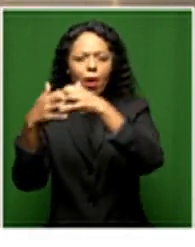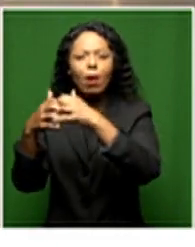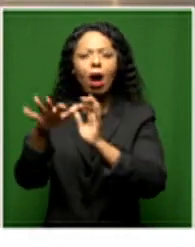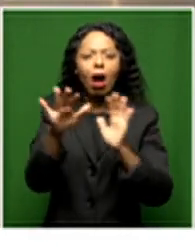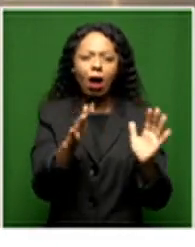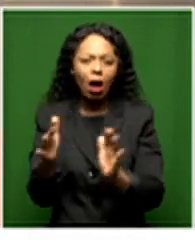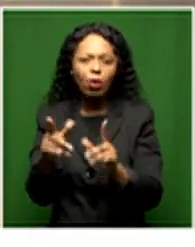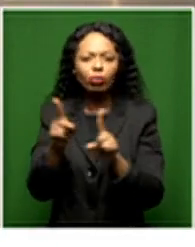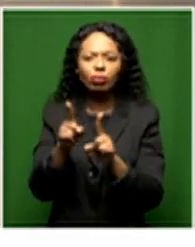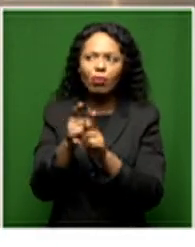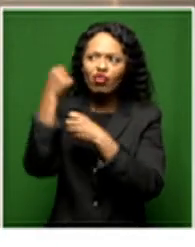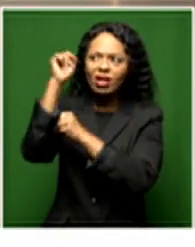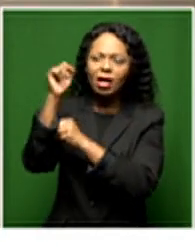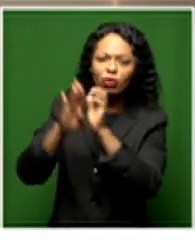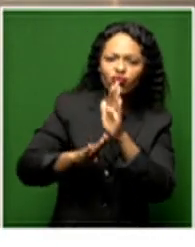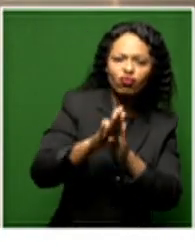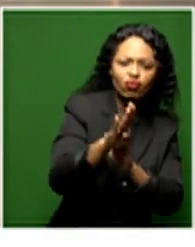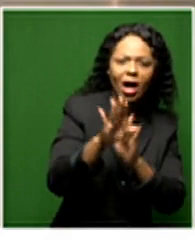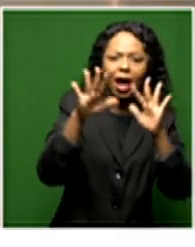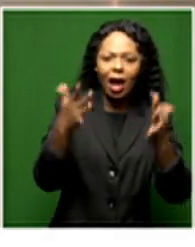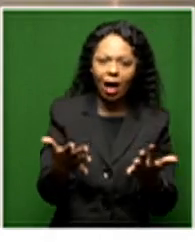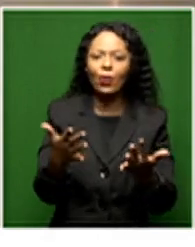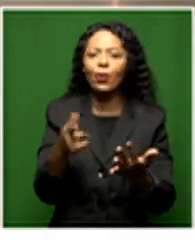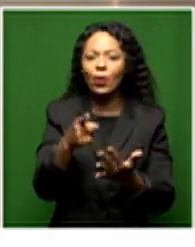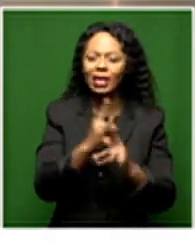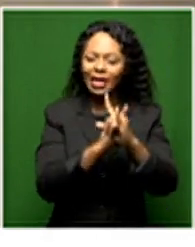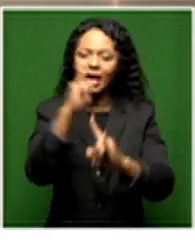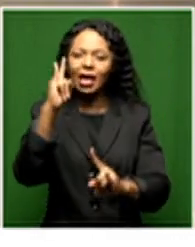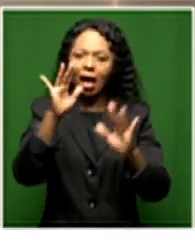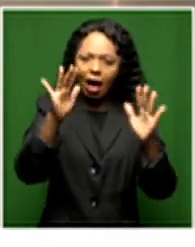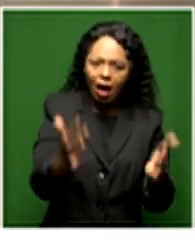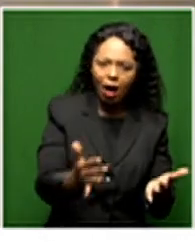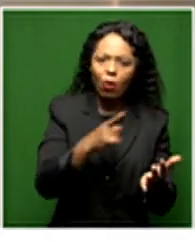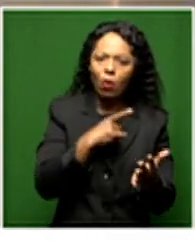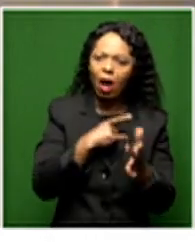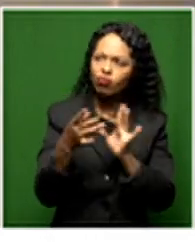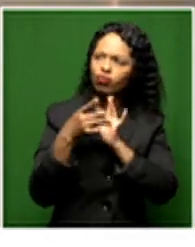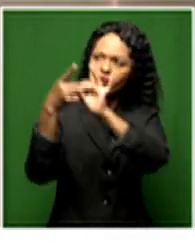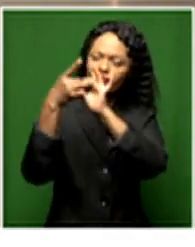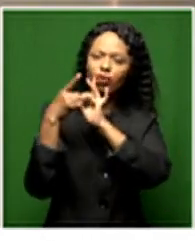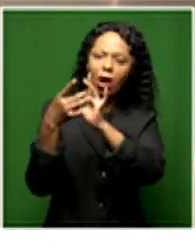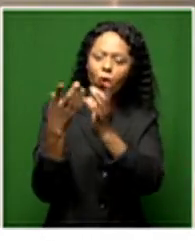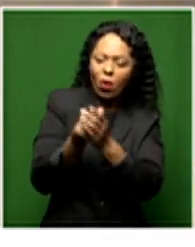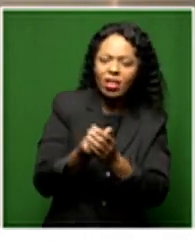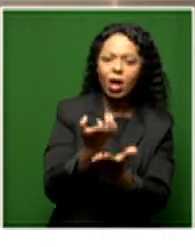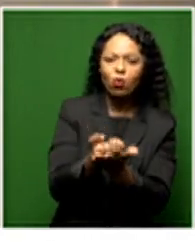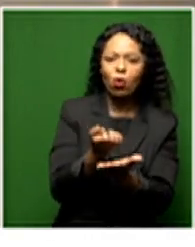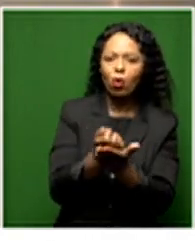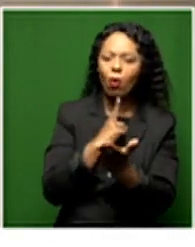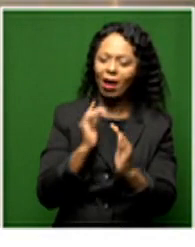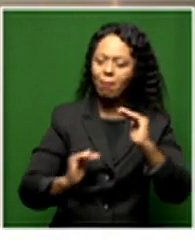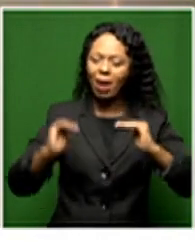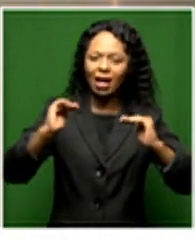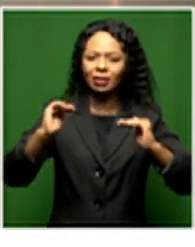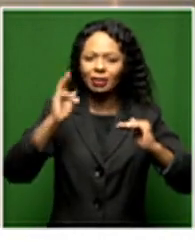we allow an industry to be as successful as possible within itself while connecting it to the rest of the economy so that everything balances